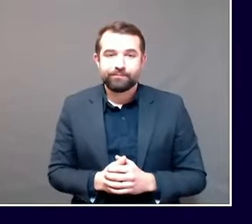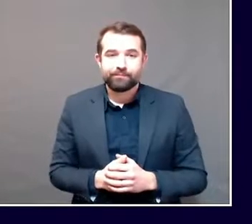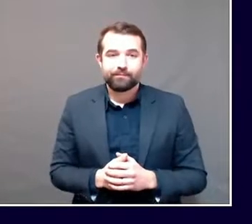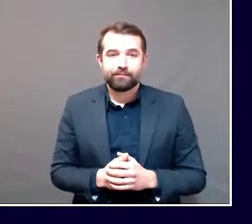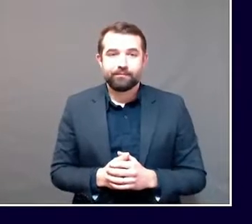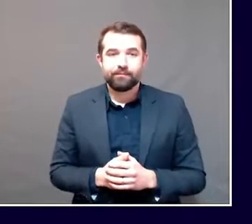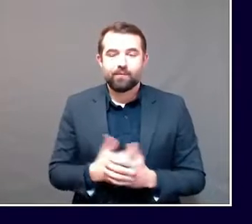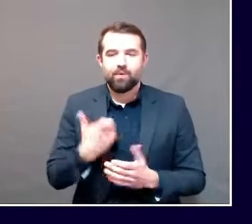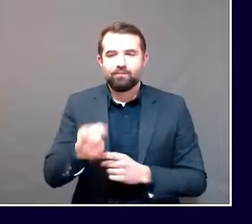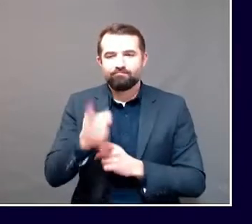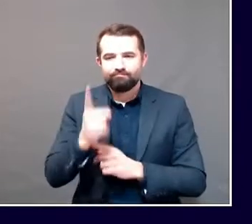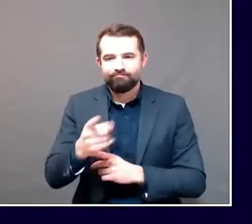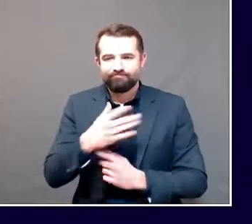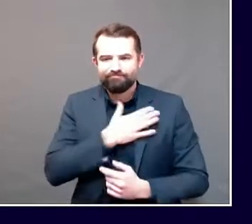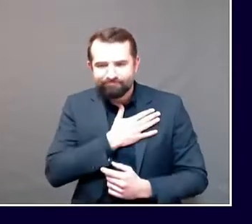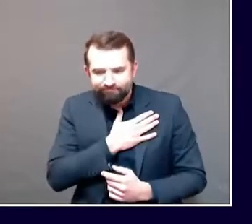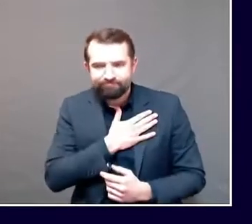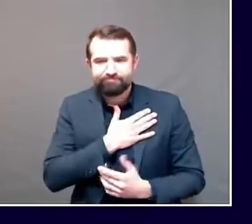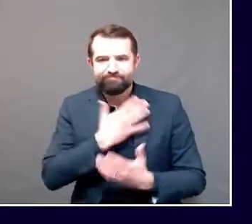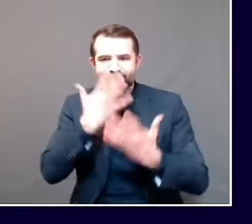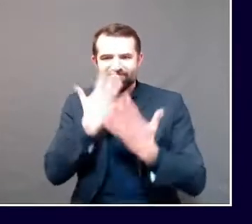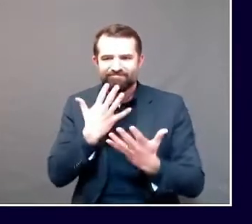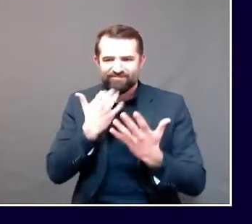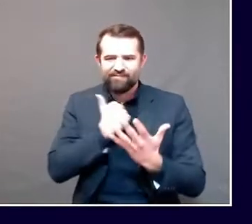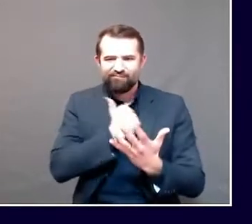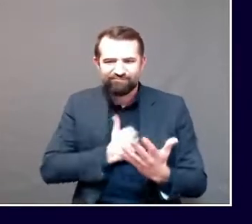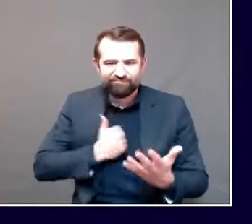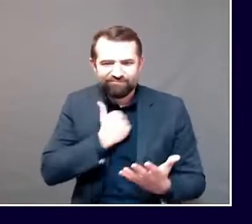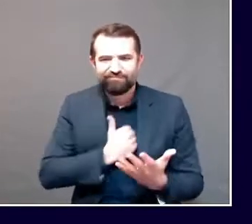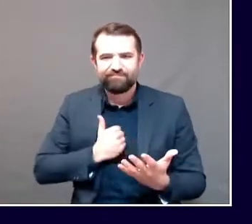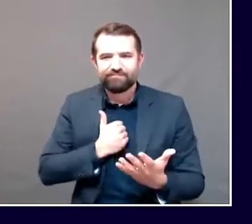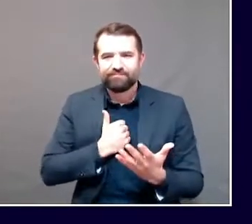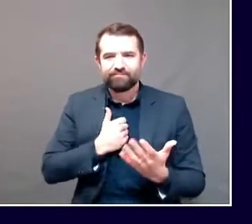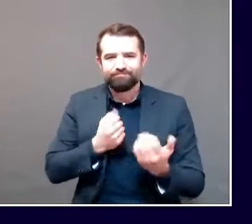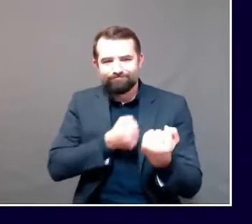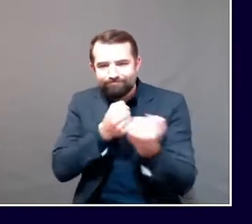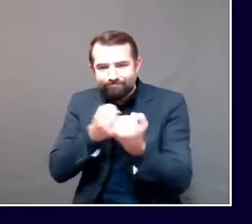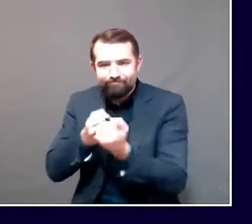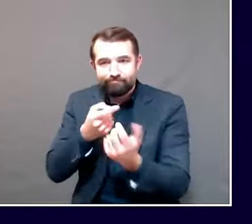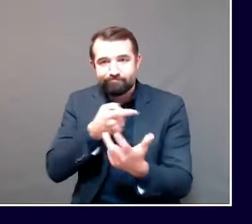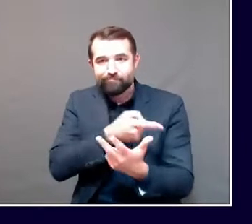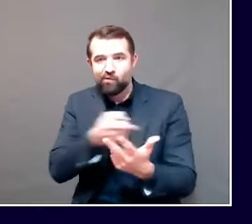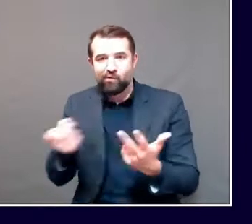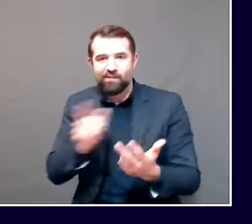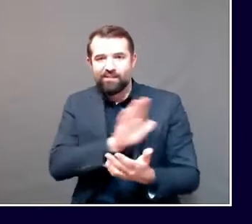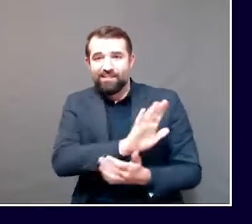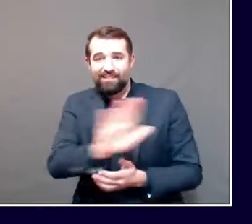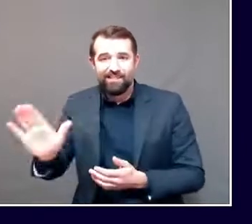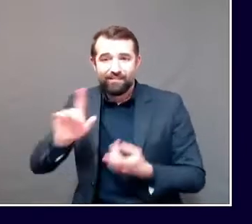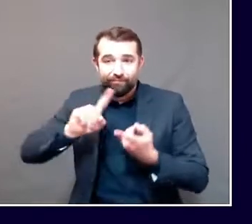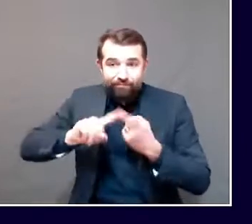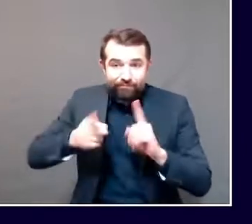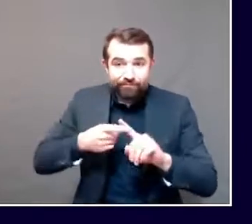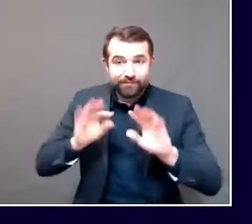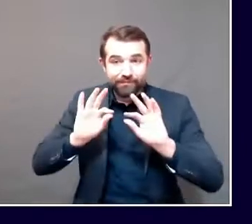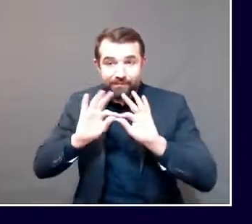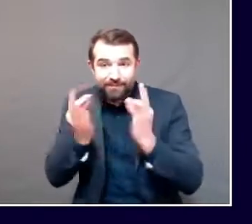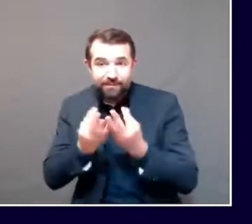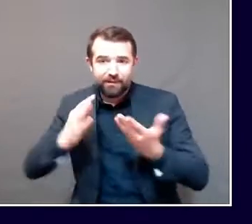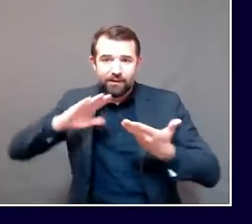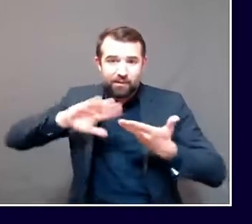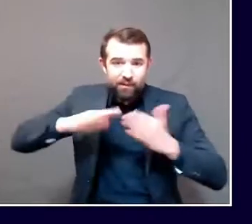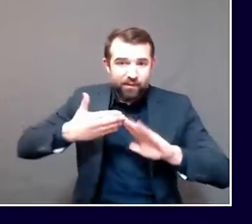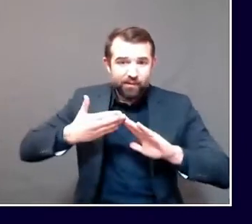to offer our deepest condolences to the friends, family members, and communities to all of these individuals who have passed